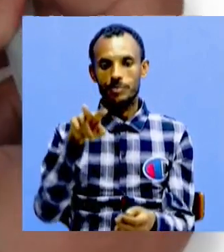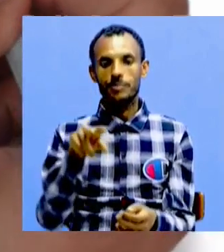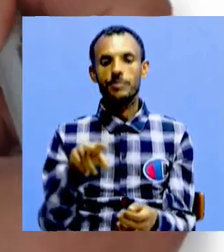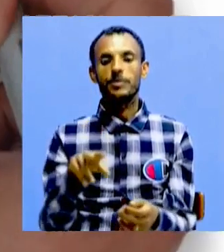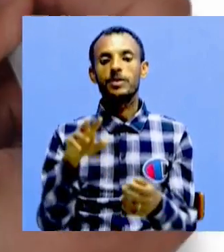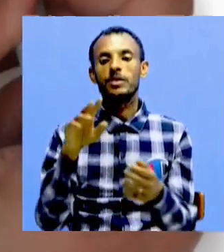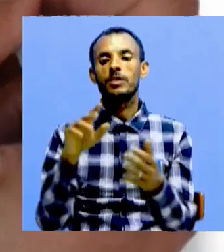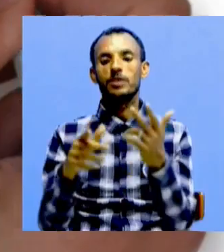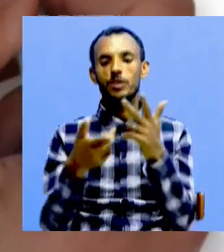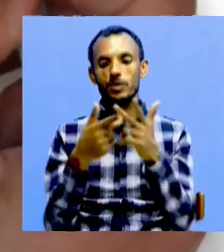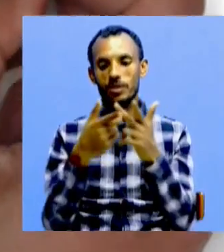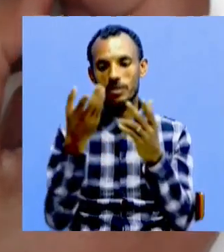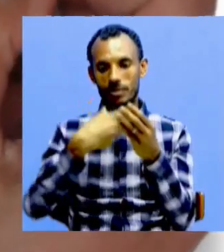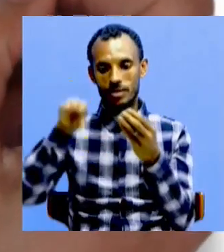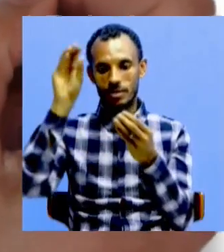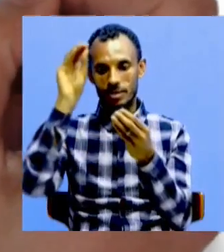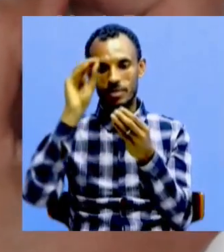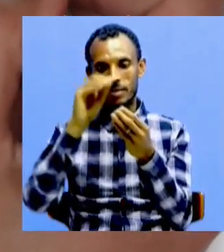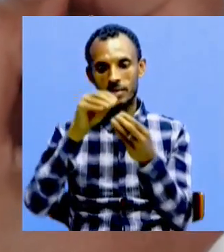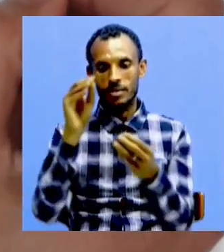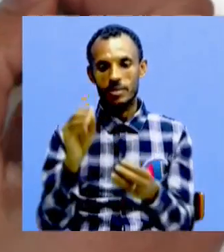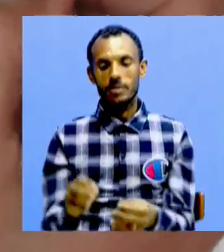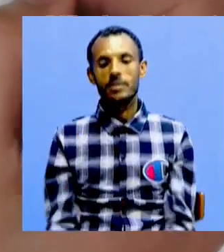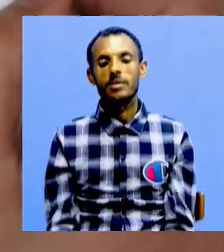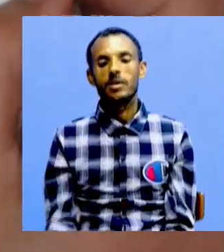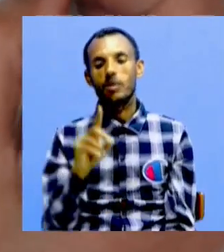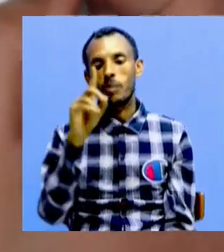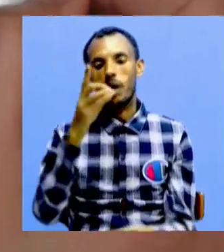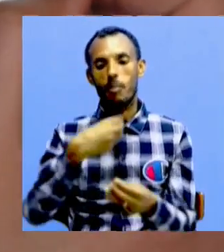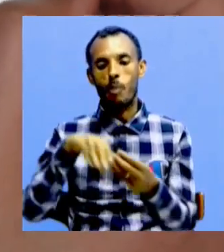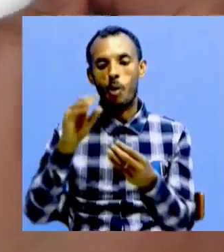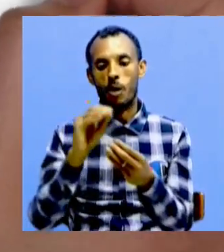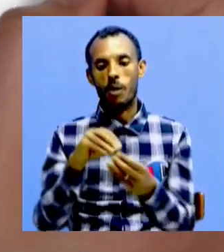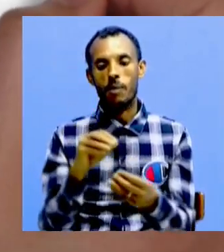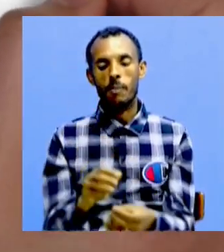And one more. One more.